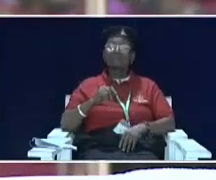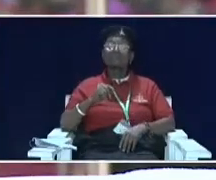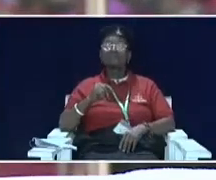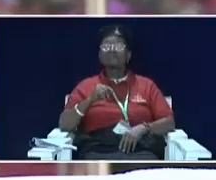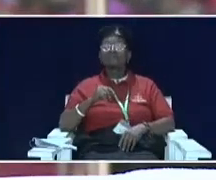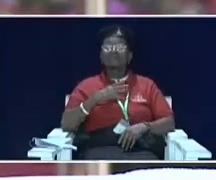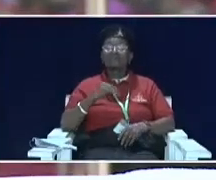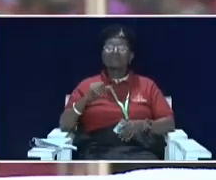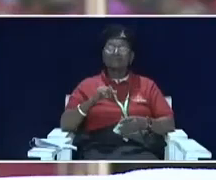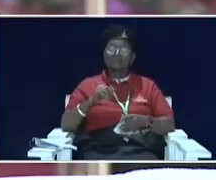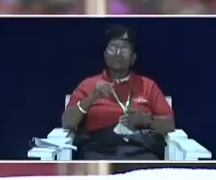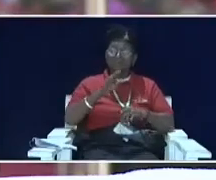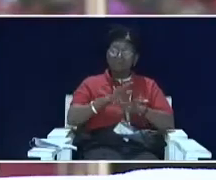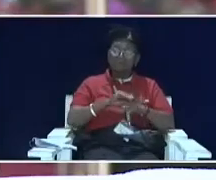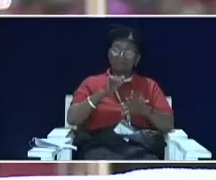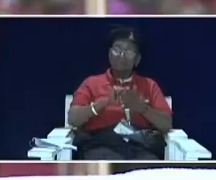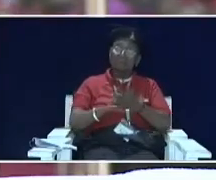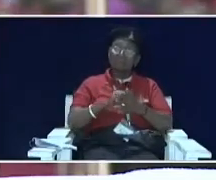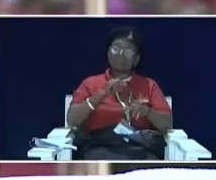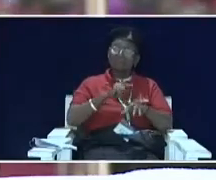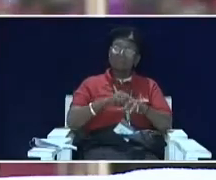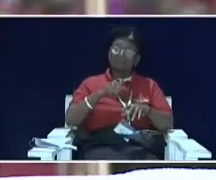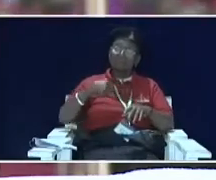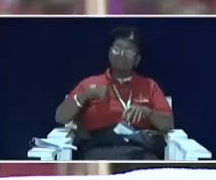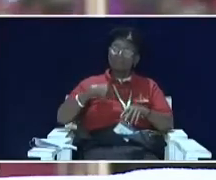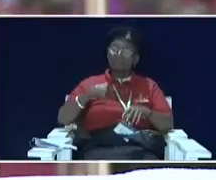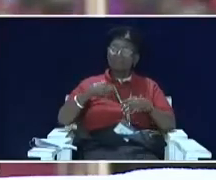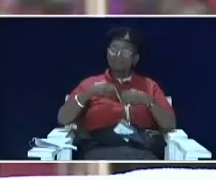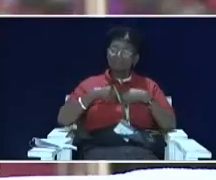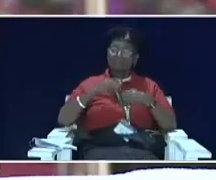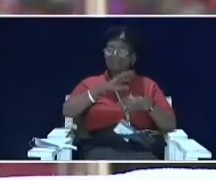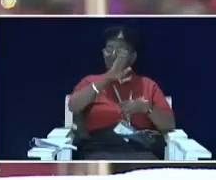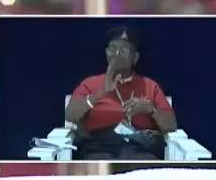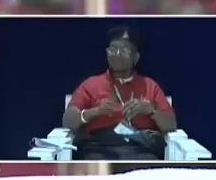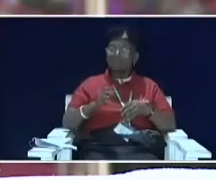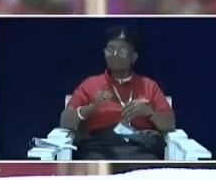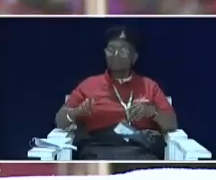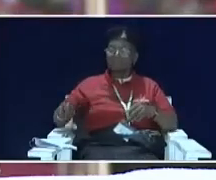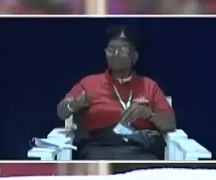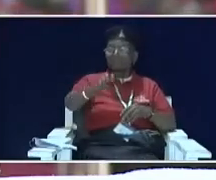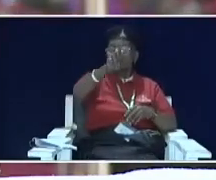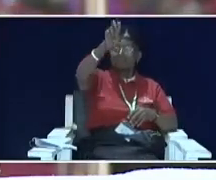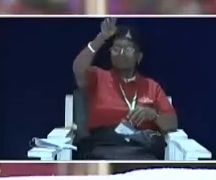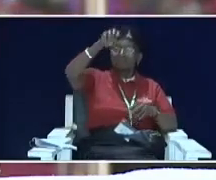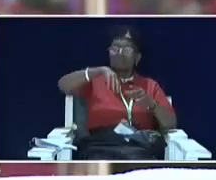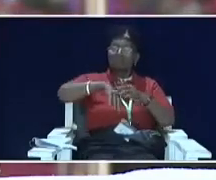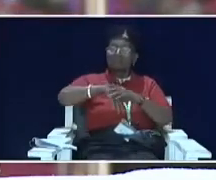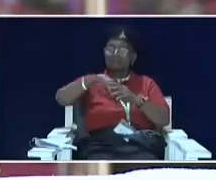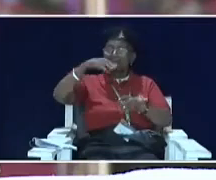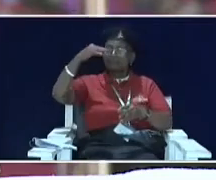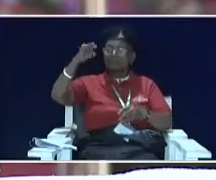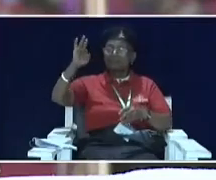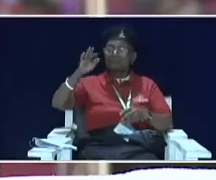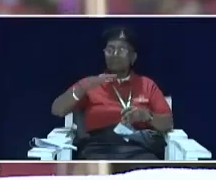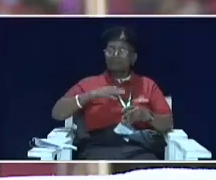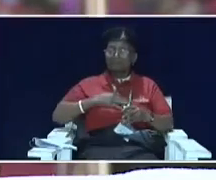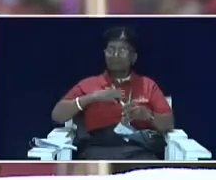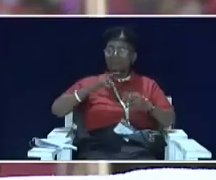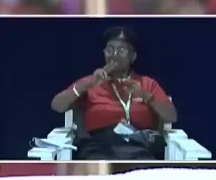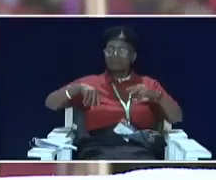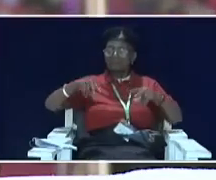At that time, I've never traveled out of my village. I've never even been to Ife. That's the closest